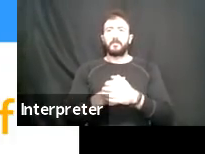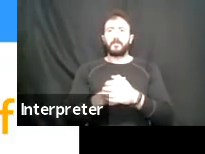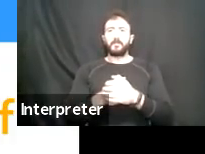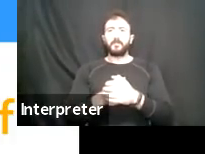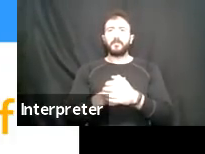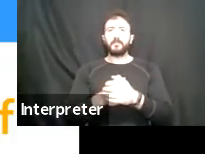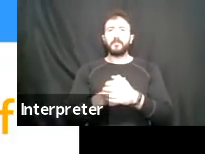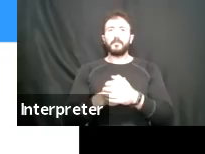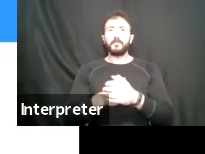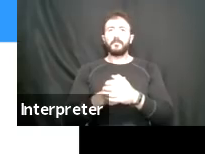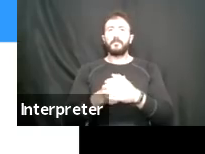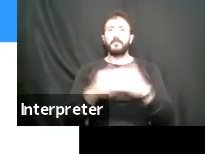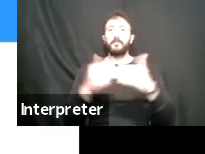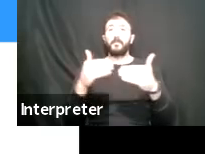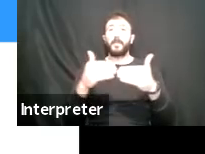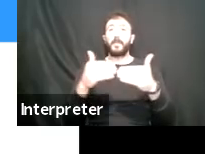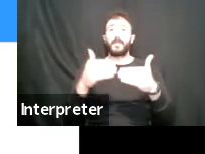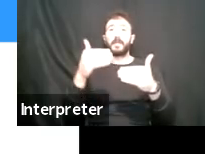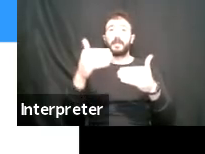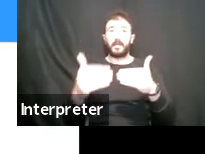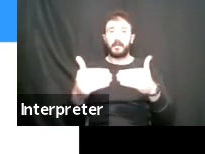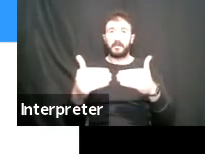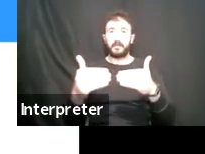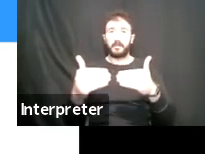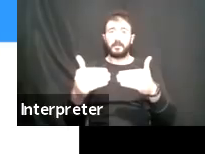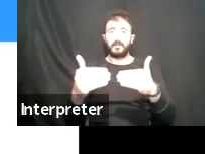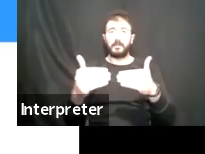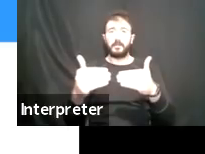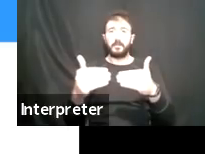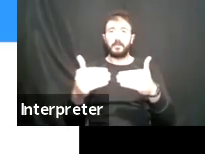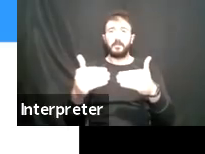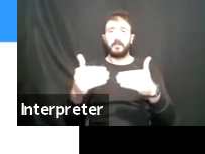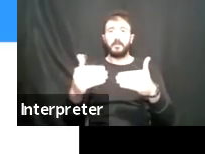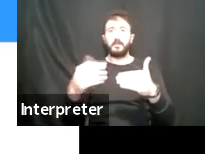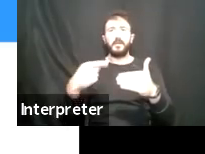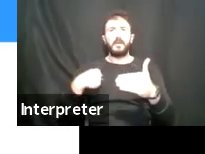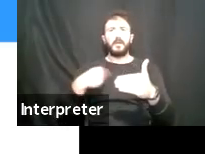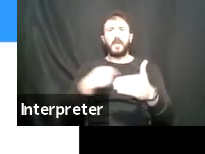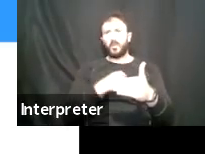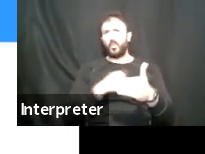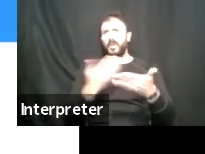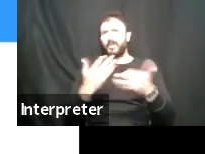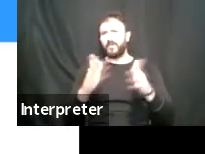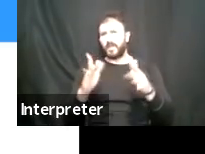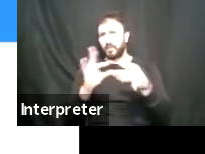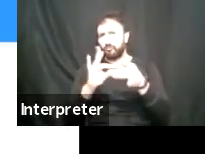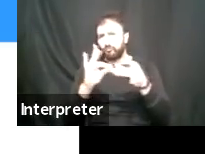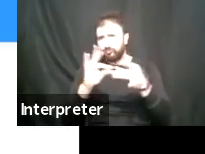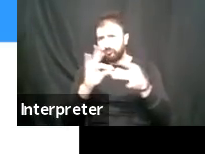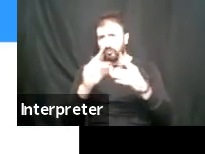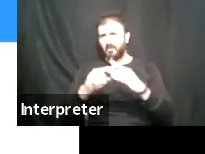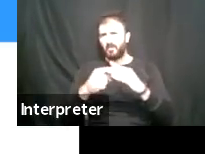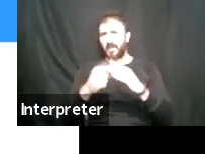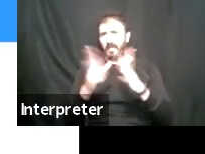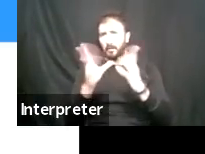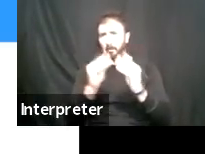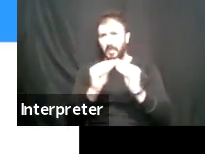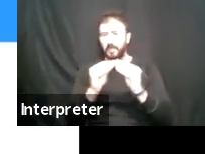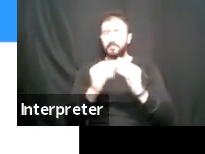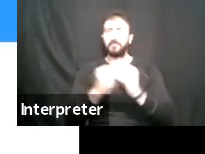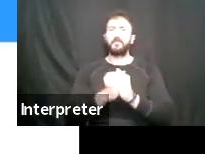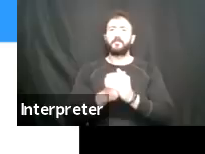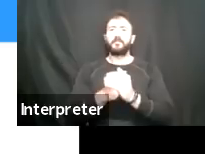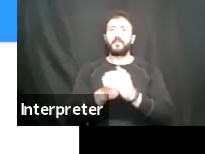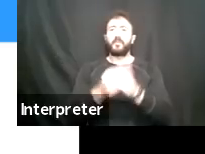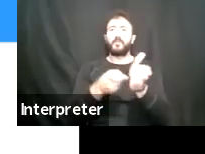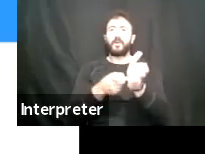So the next area is, and you heard us talk about it at the beginning, is the requirement for every